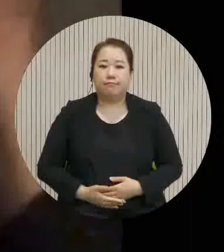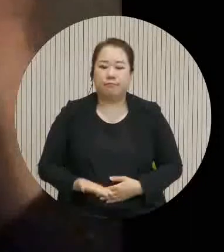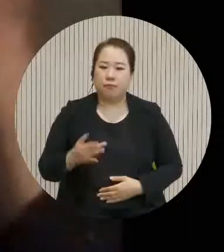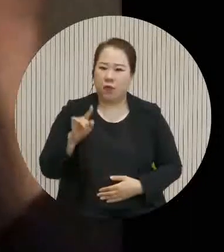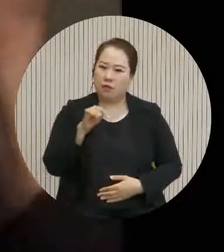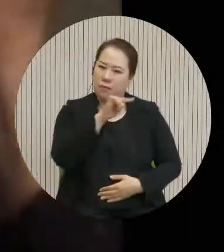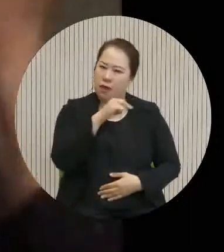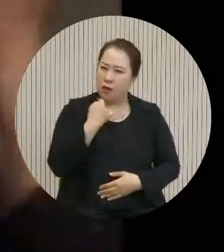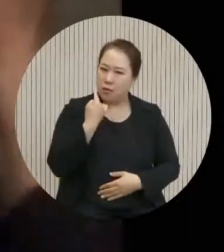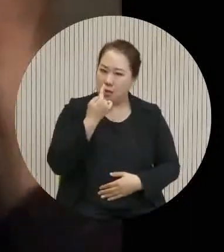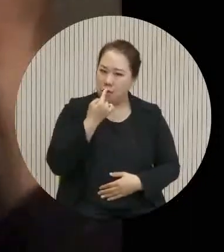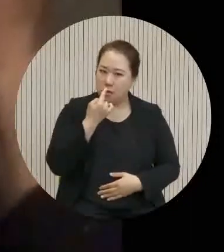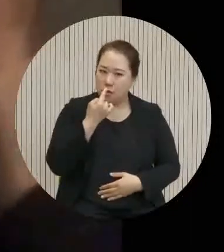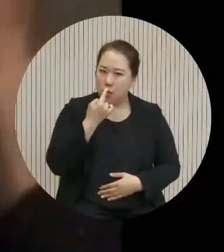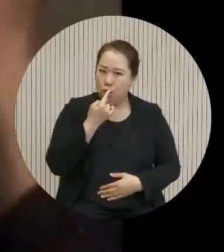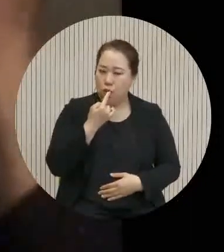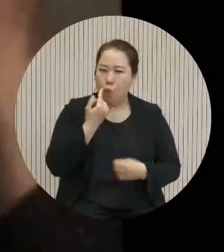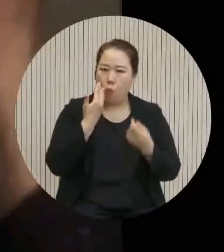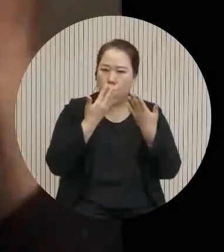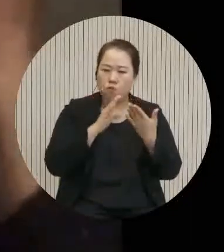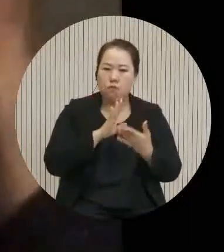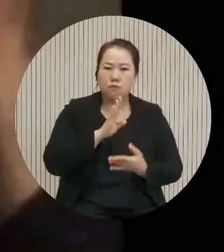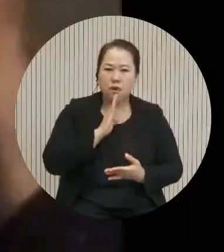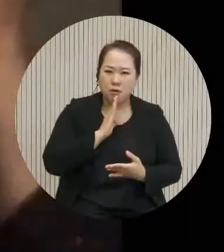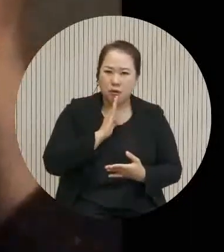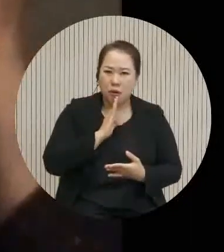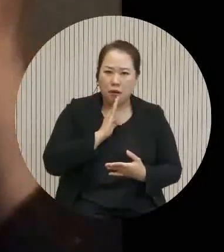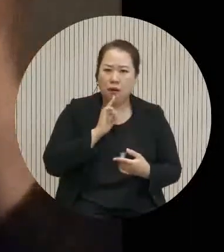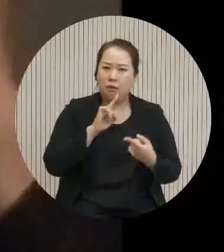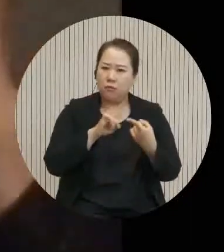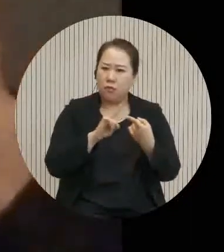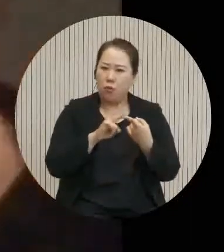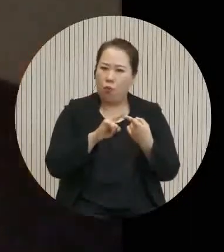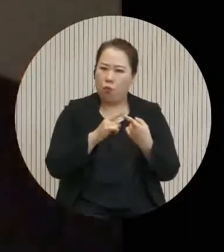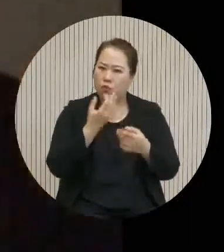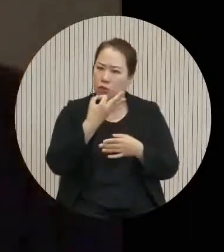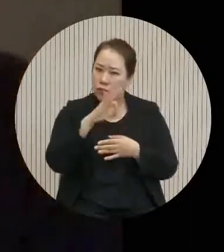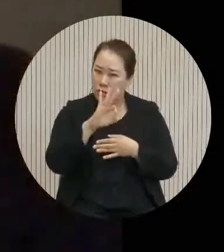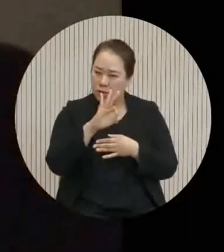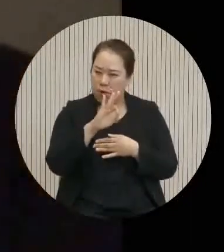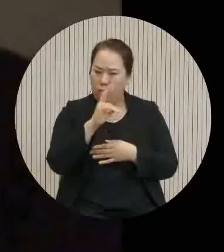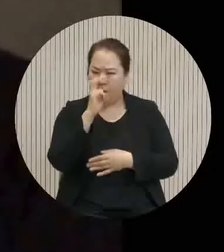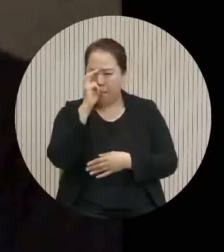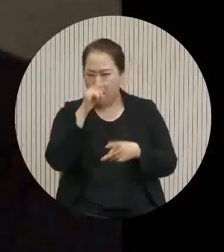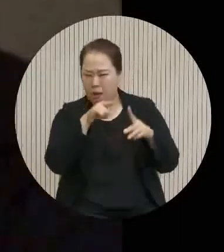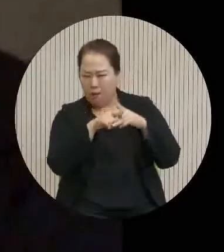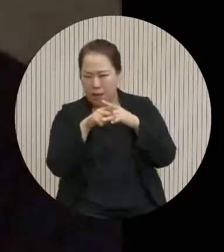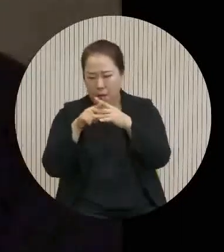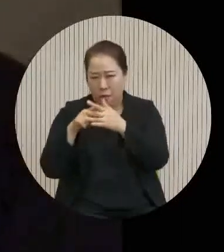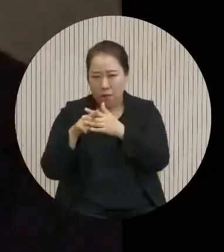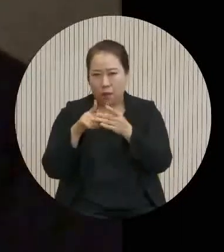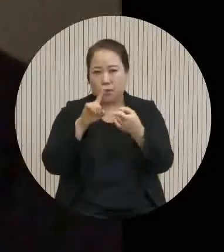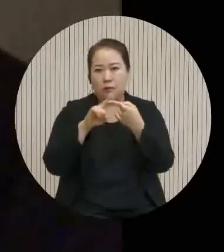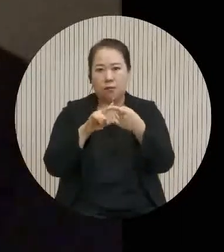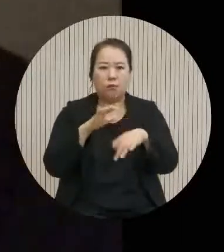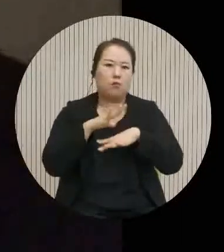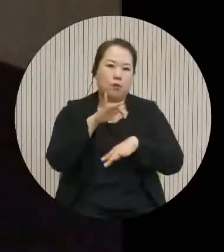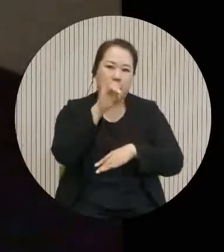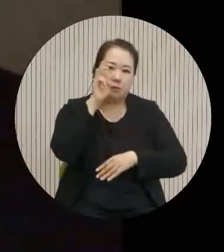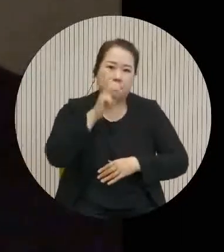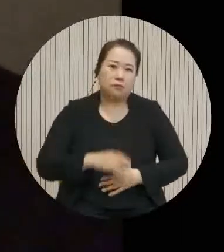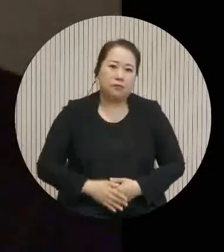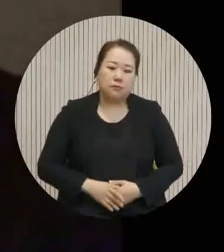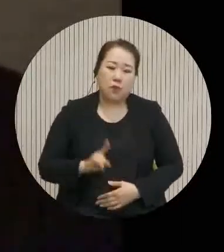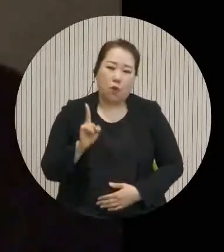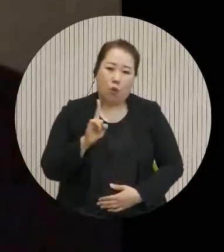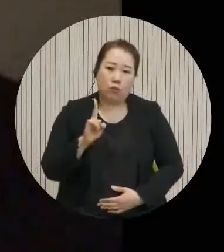you're surprised. You didn't think it was that widespread. You find a place there where it applies, and you didn't know that was true. Now,